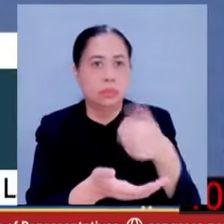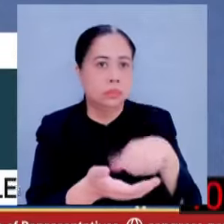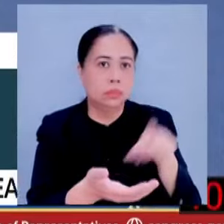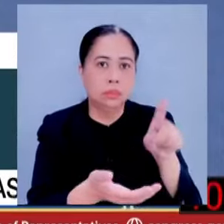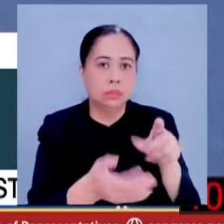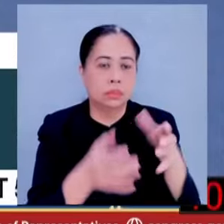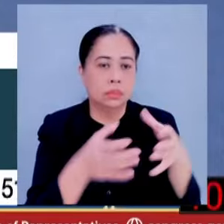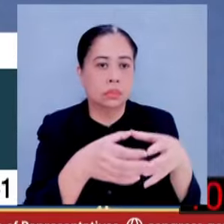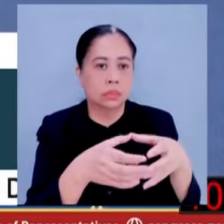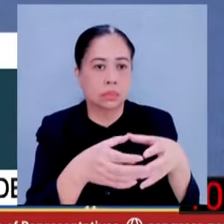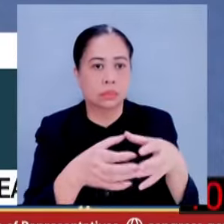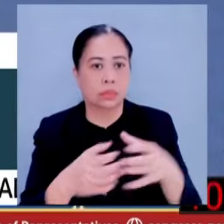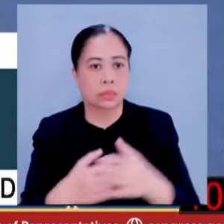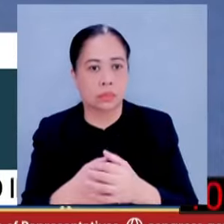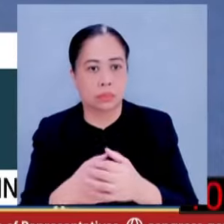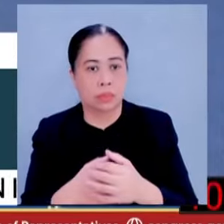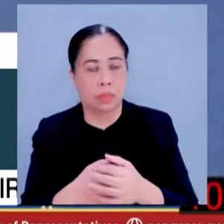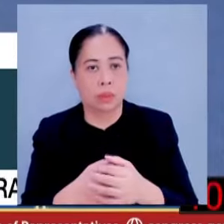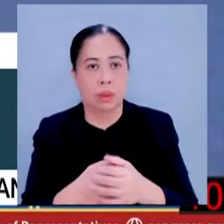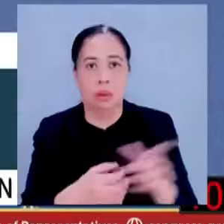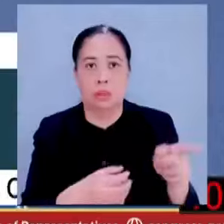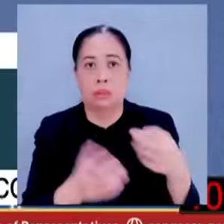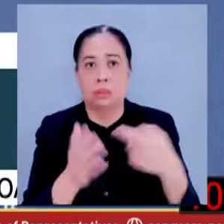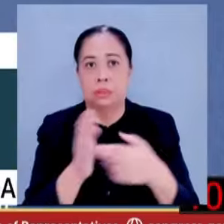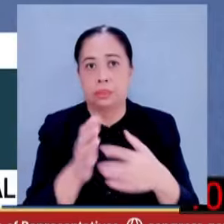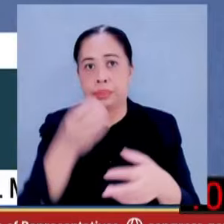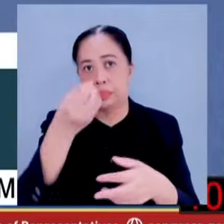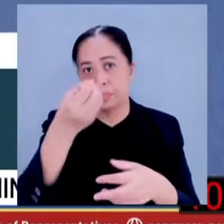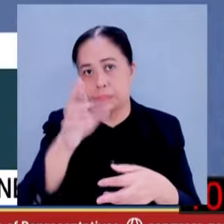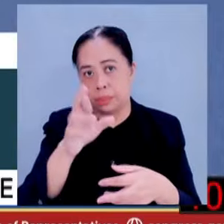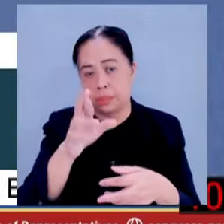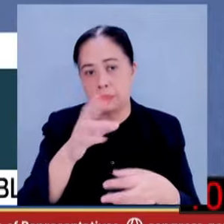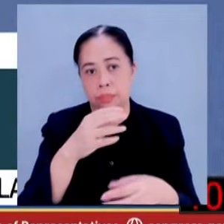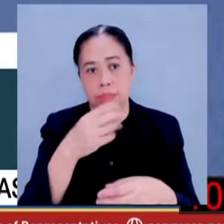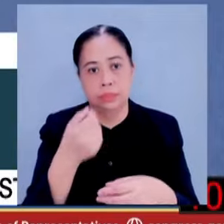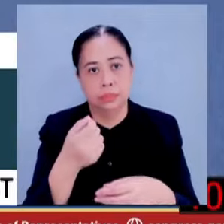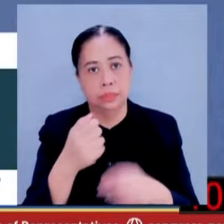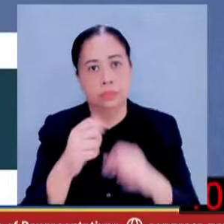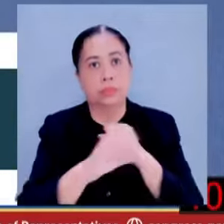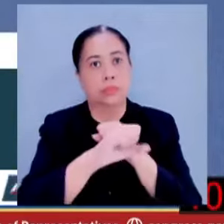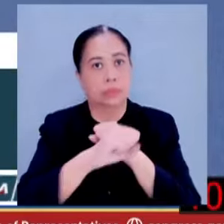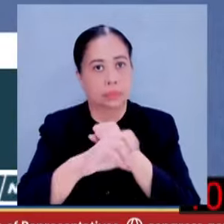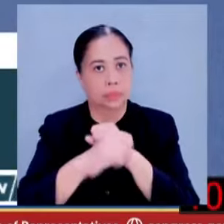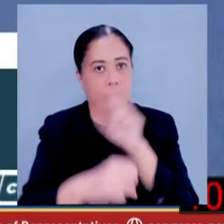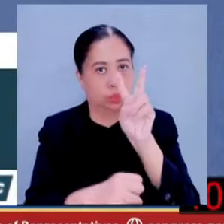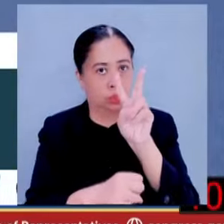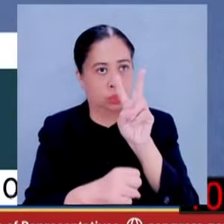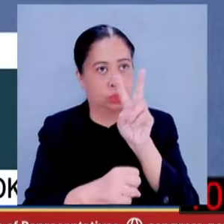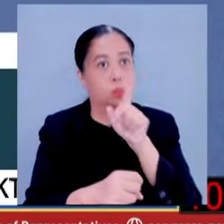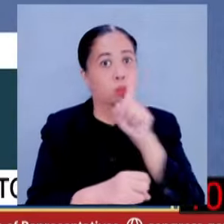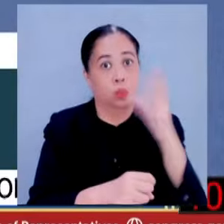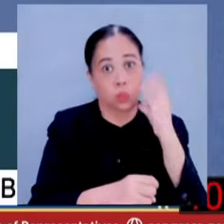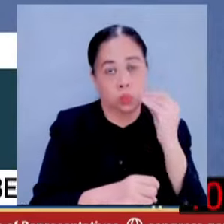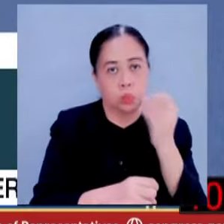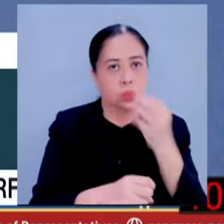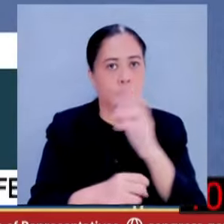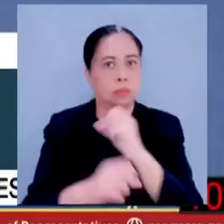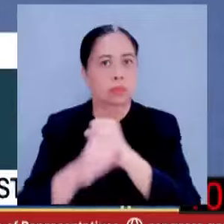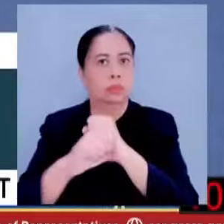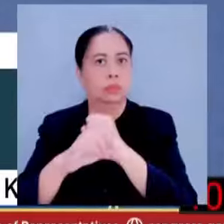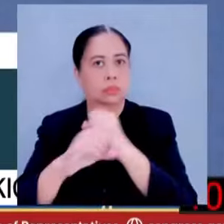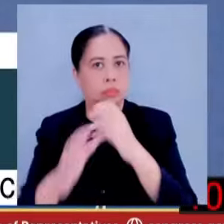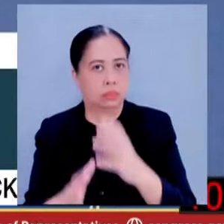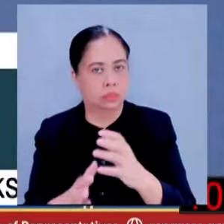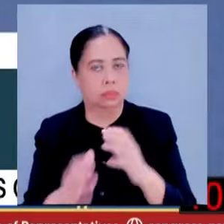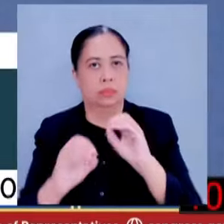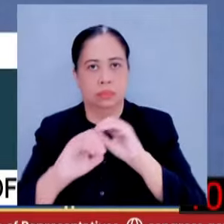marginal sectors that it prefers to represent, or is an advocate of any of those sectors. That is